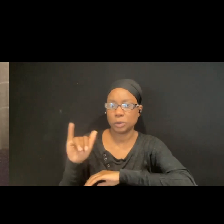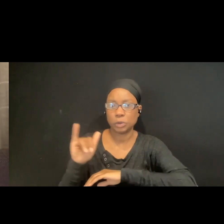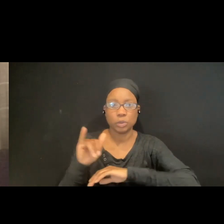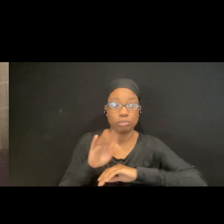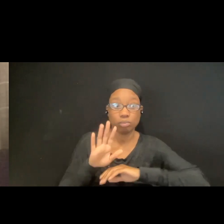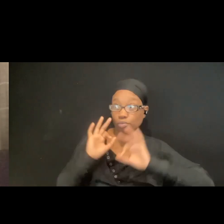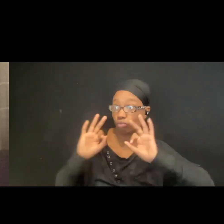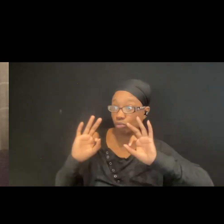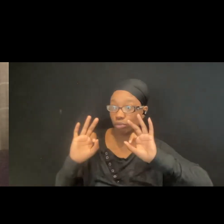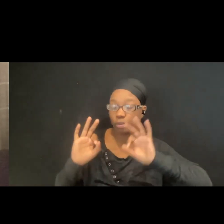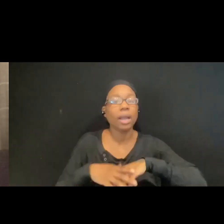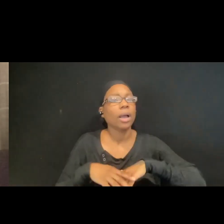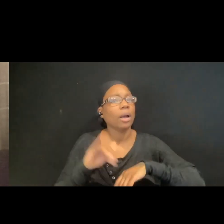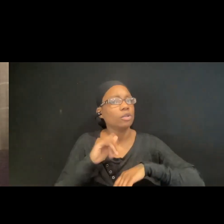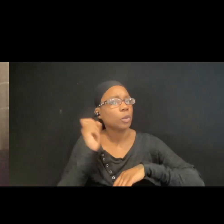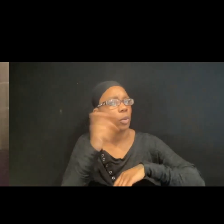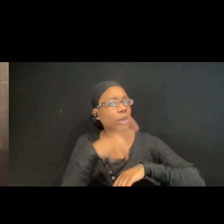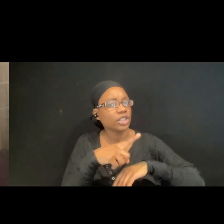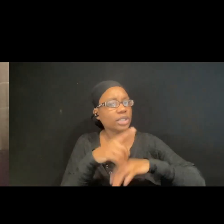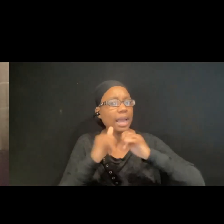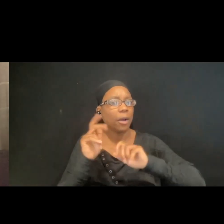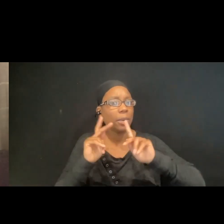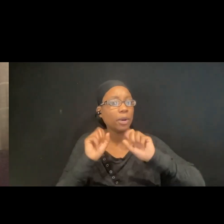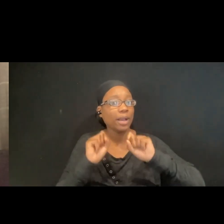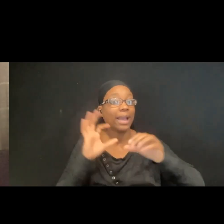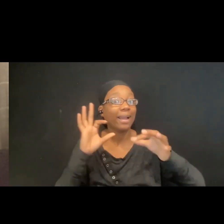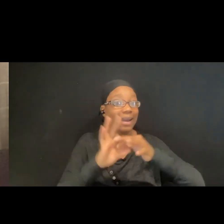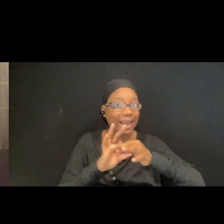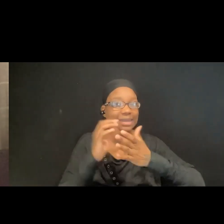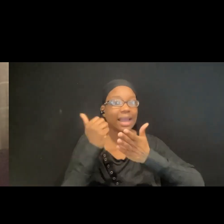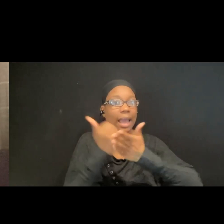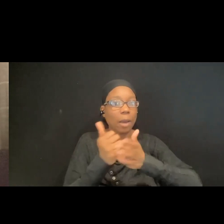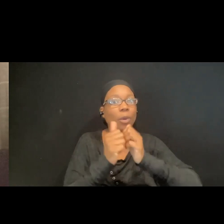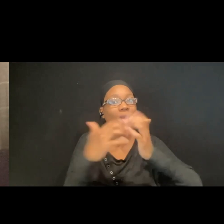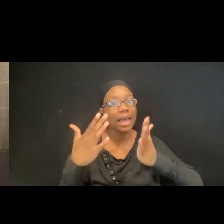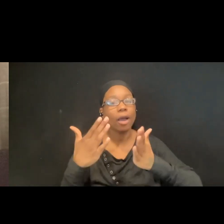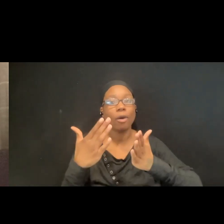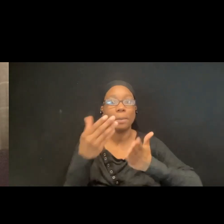how people might connect and help without giving money if people are struggling with funds.